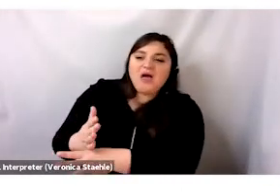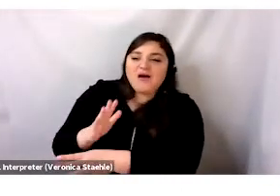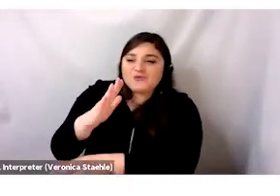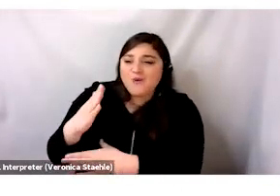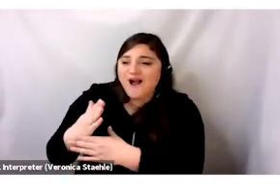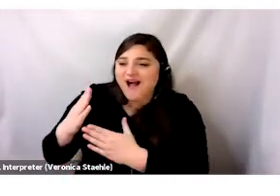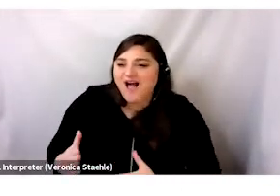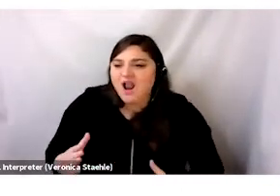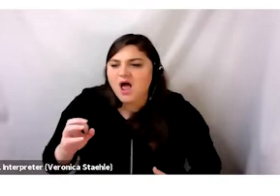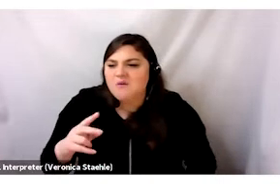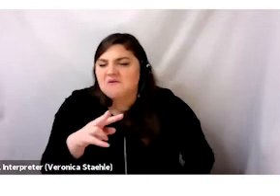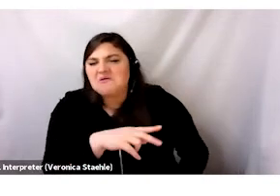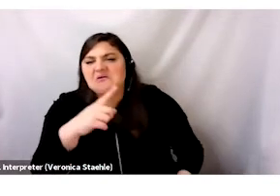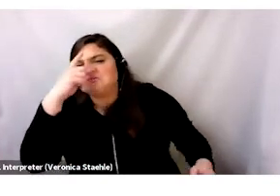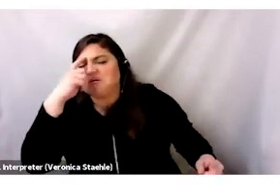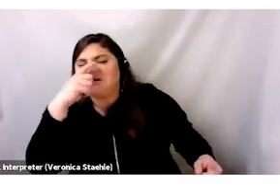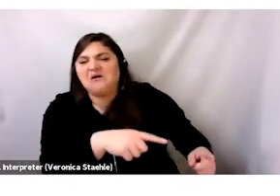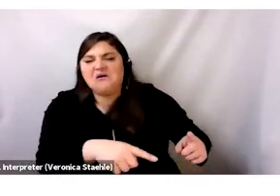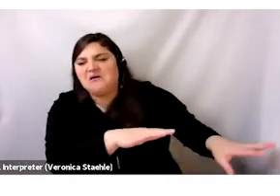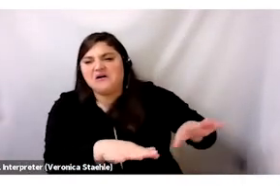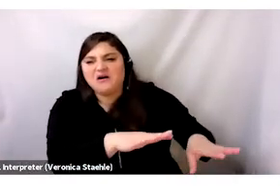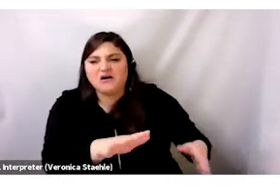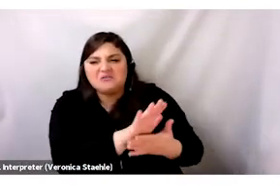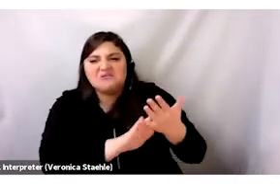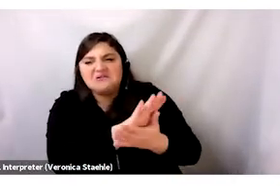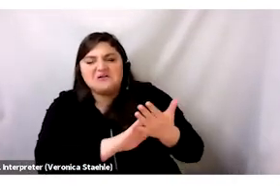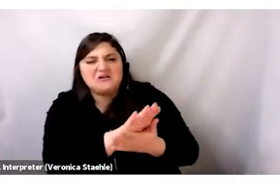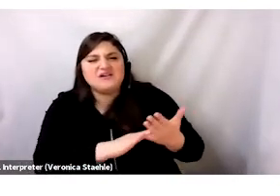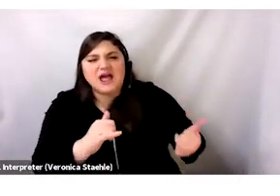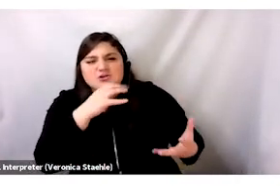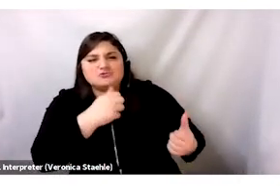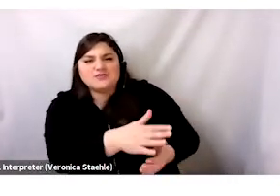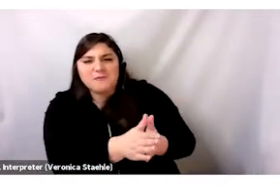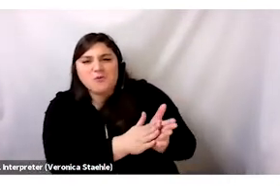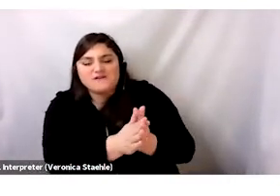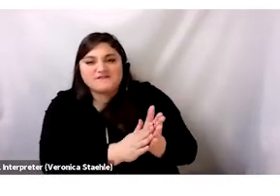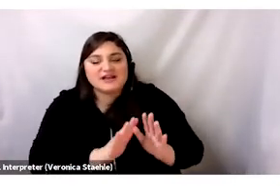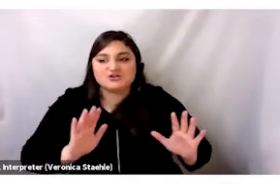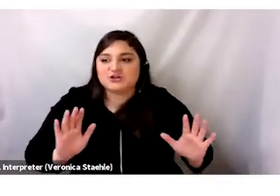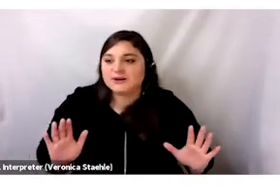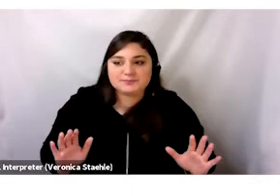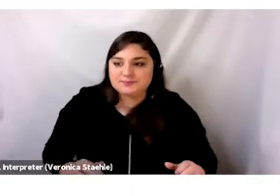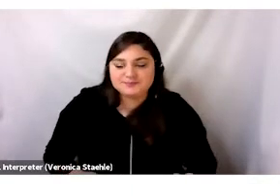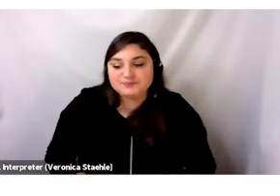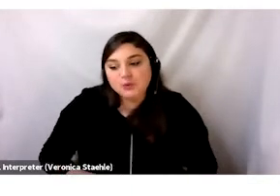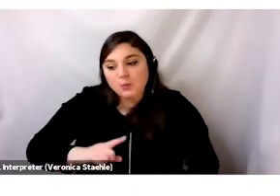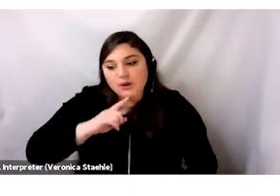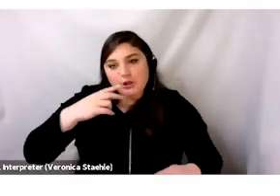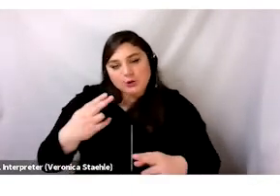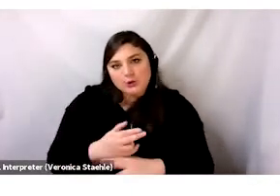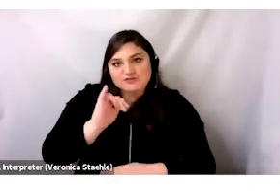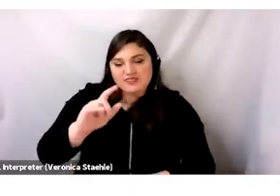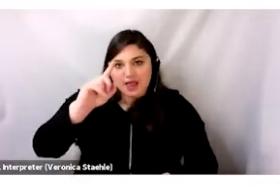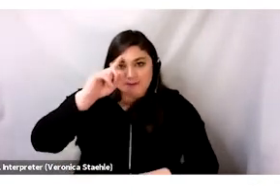somebody because you're not thinking clearly about what their motivations might be. So, mindfulness, again, is there to